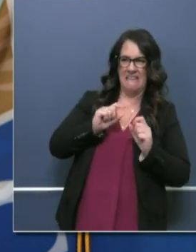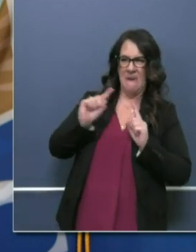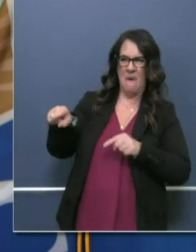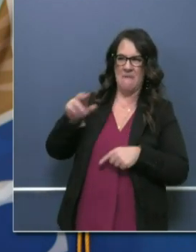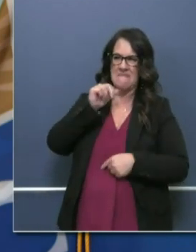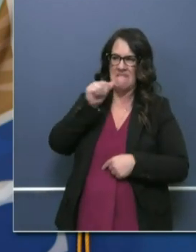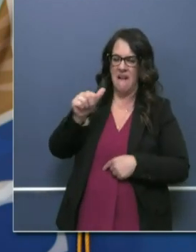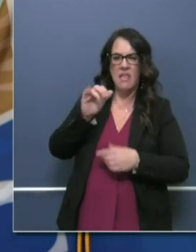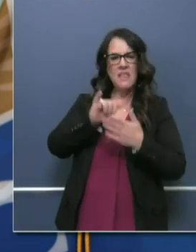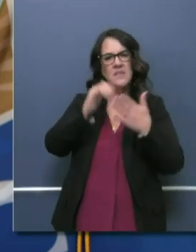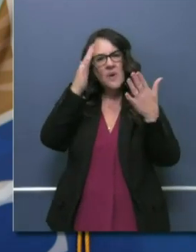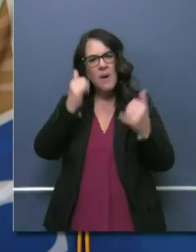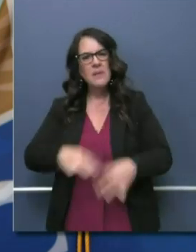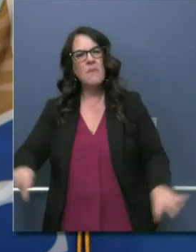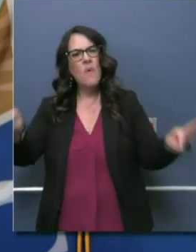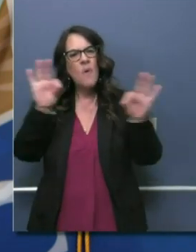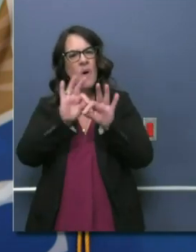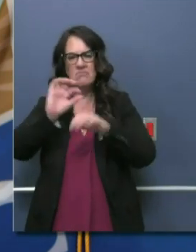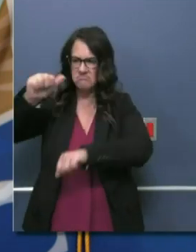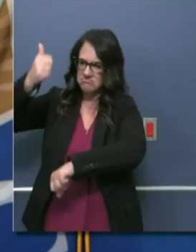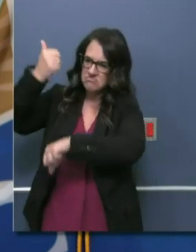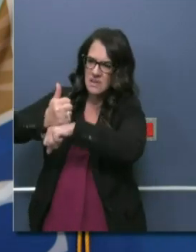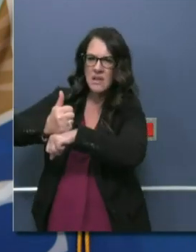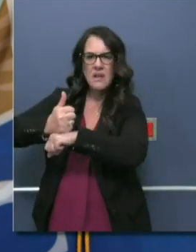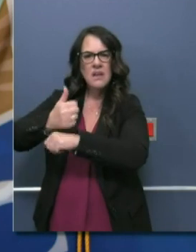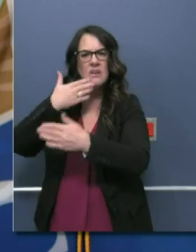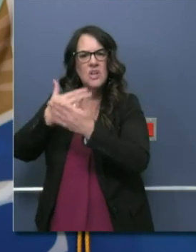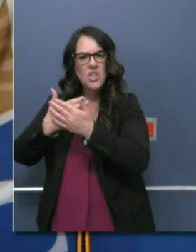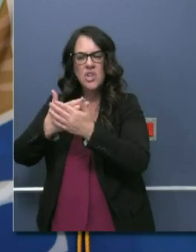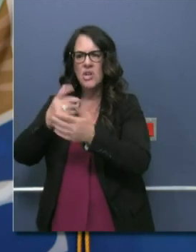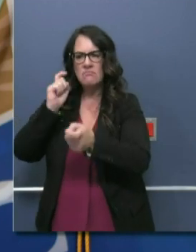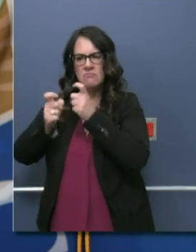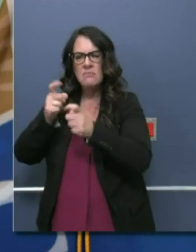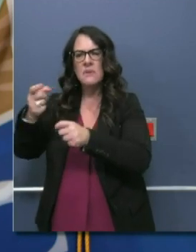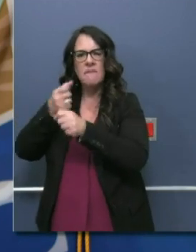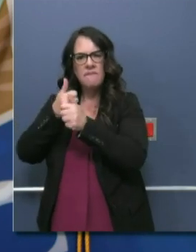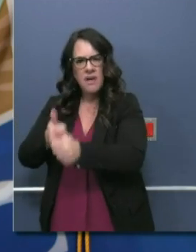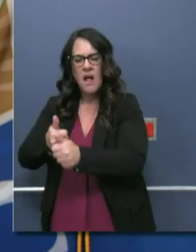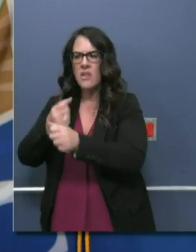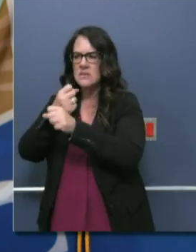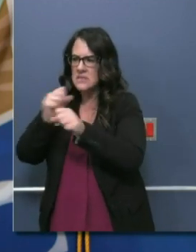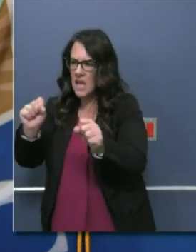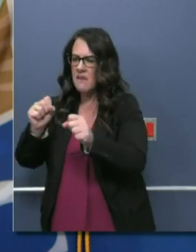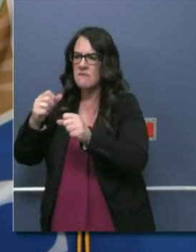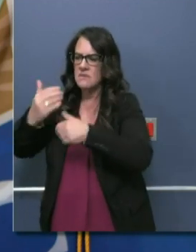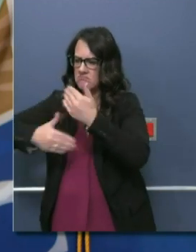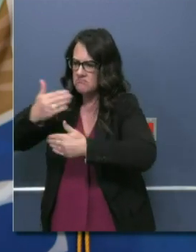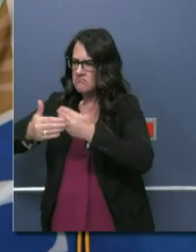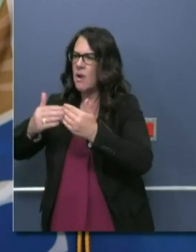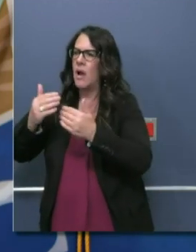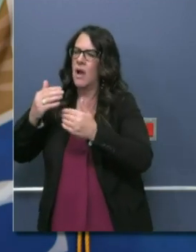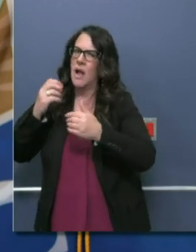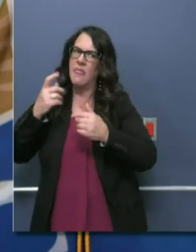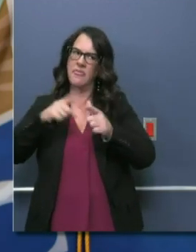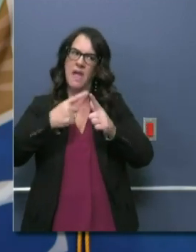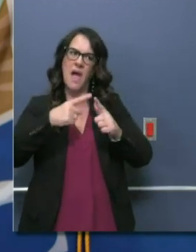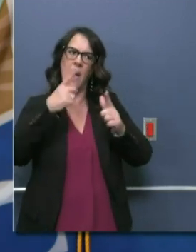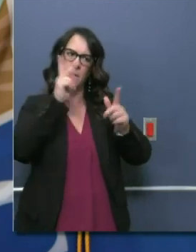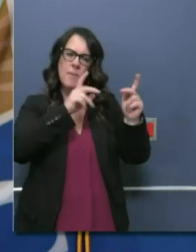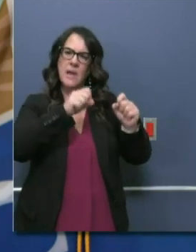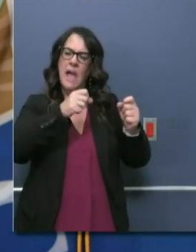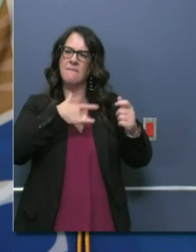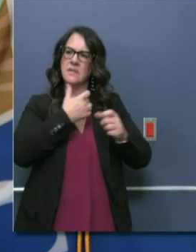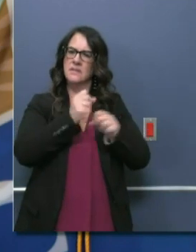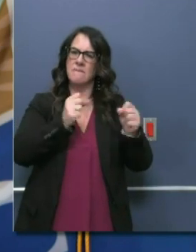met. And that's why these modifications are so foundational in terms of making this announcement mean anything. Because for a lot of folks, they say, well,